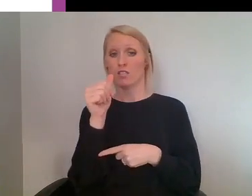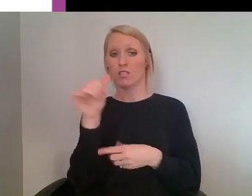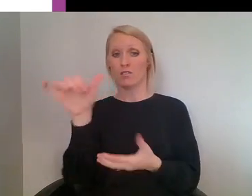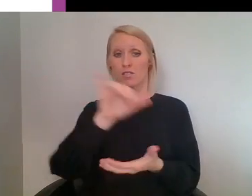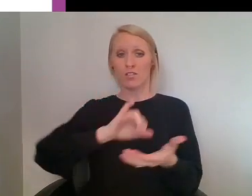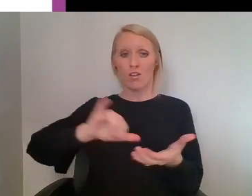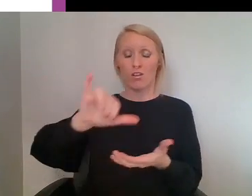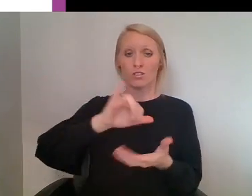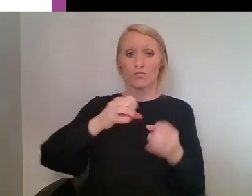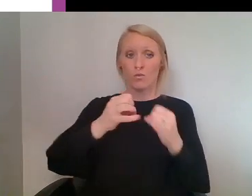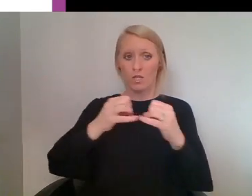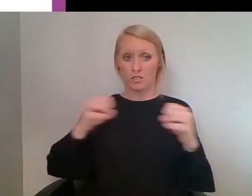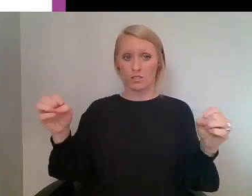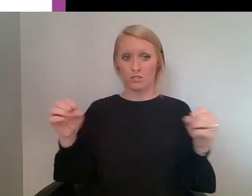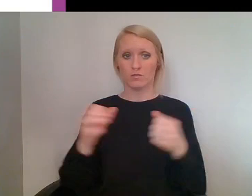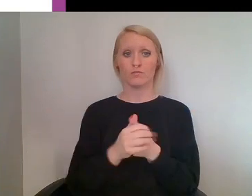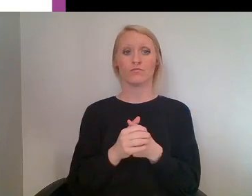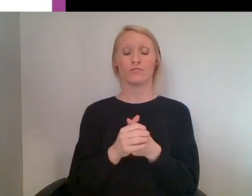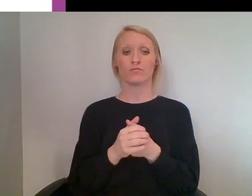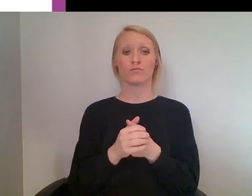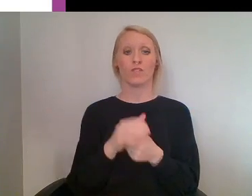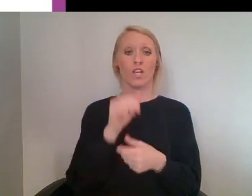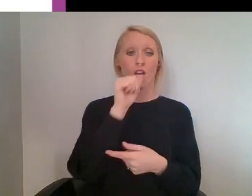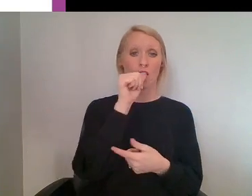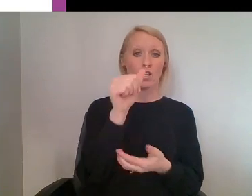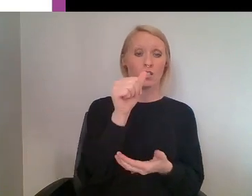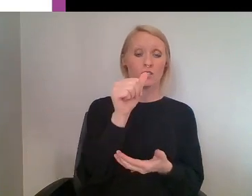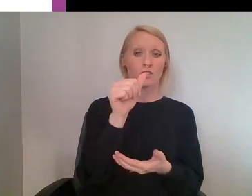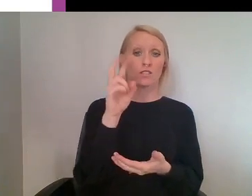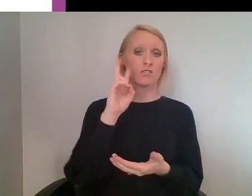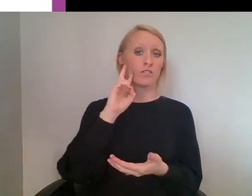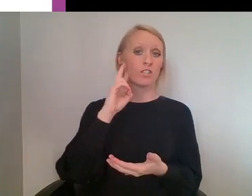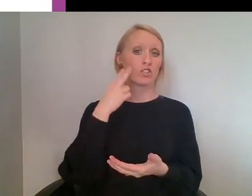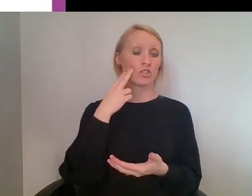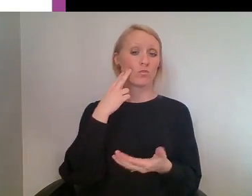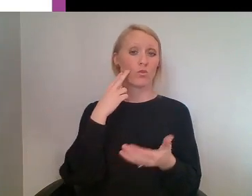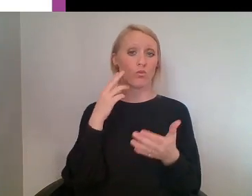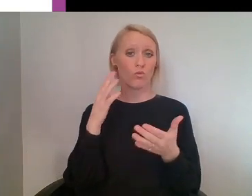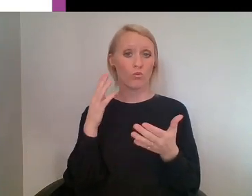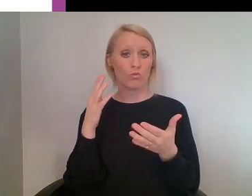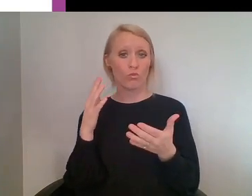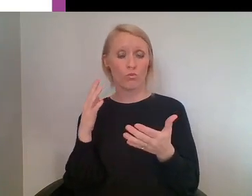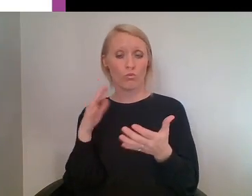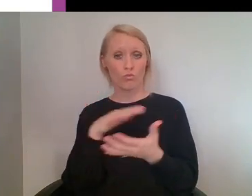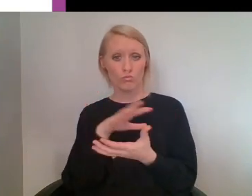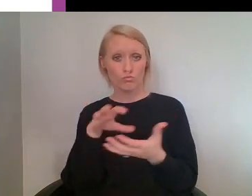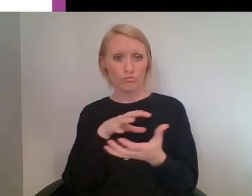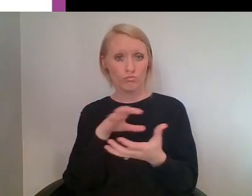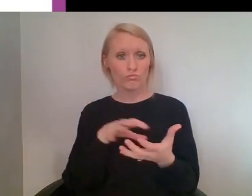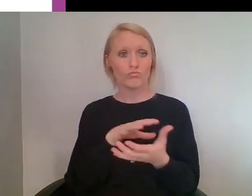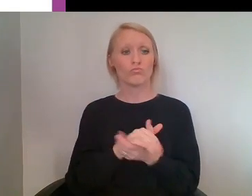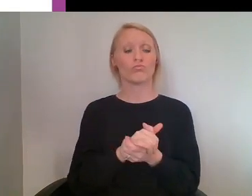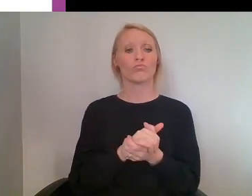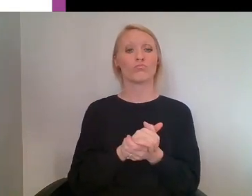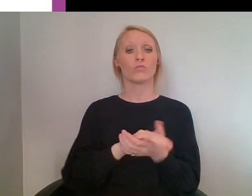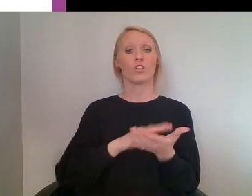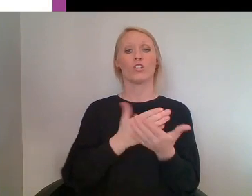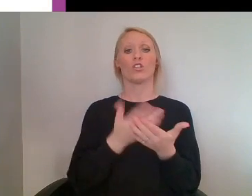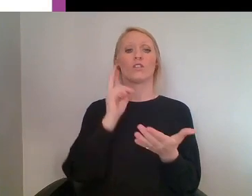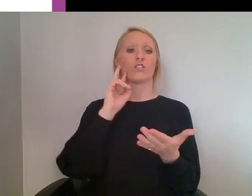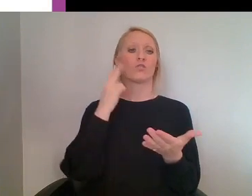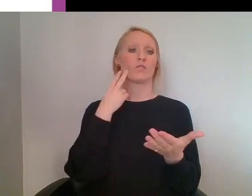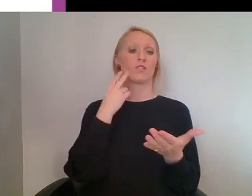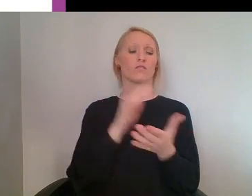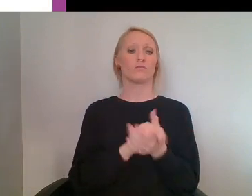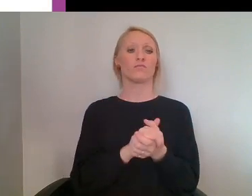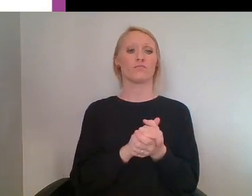You can even throw tofu in there. Sprinkle a few nuts on top of like low-fat ice cream or frozen yogurt. Again, I'm not a big fan of low-fat ice cream. I would rather eat the